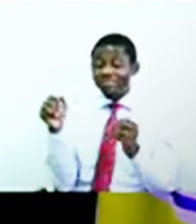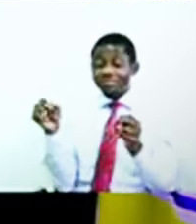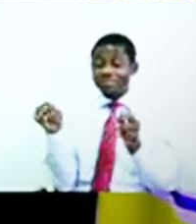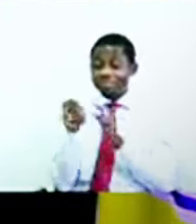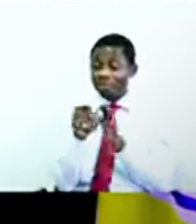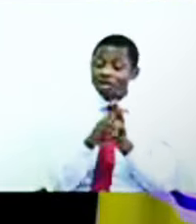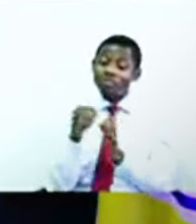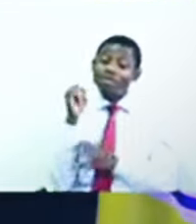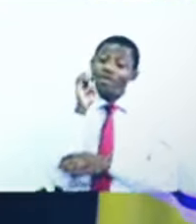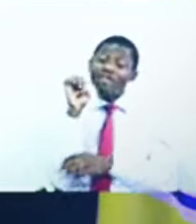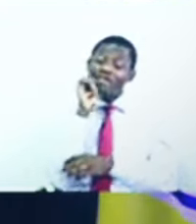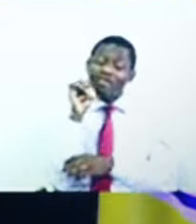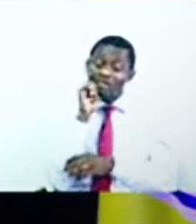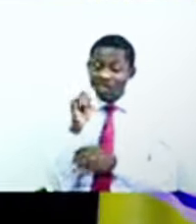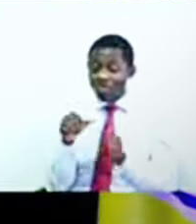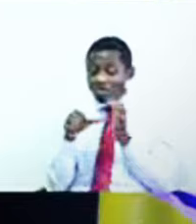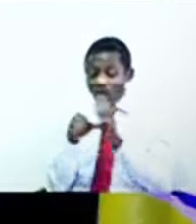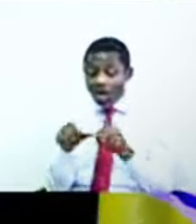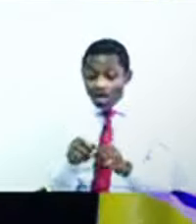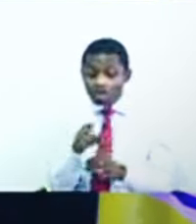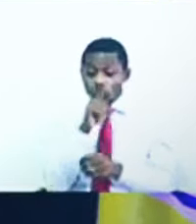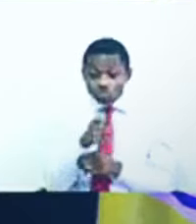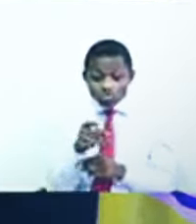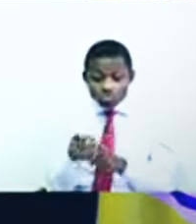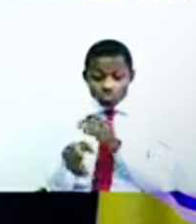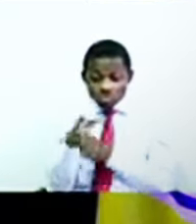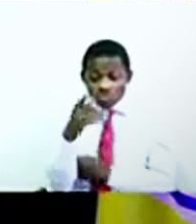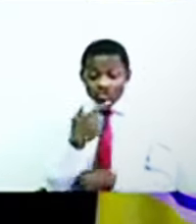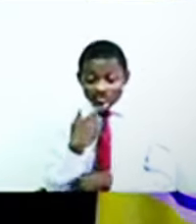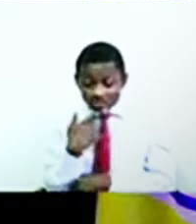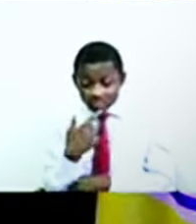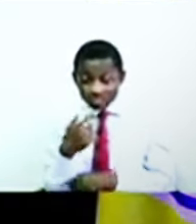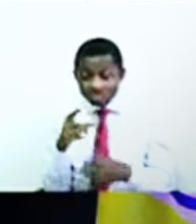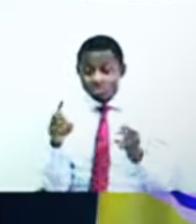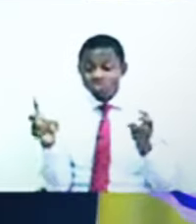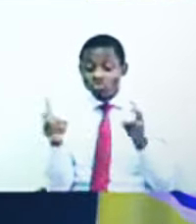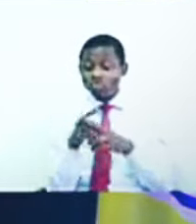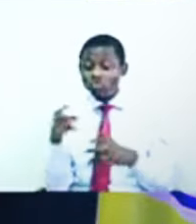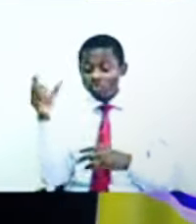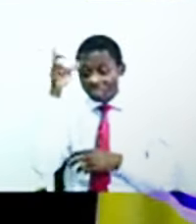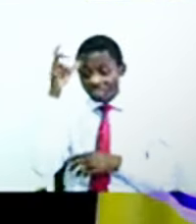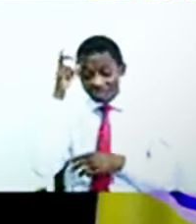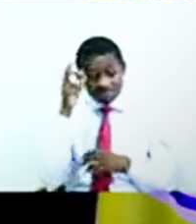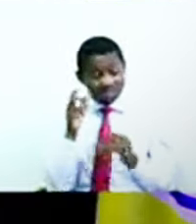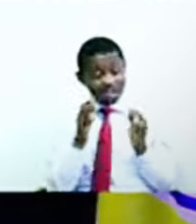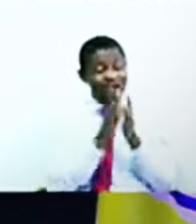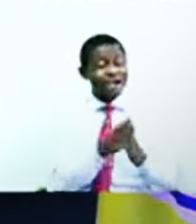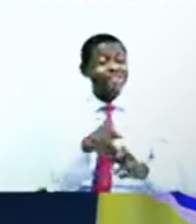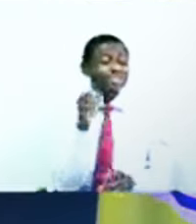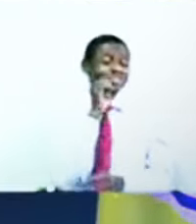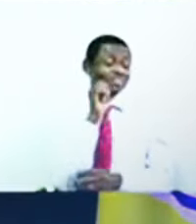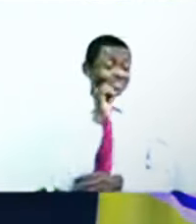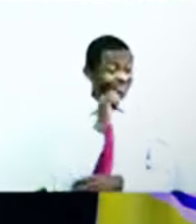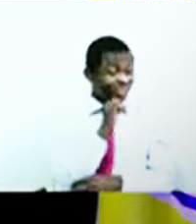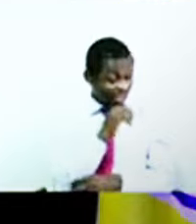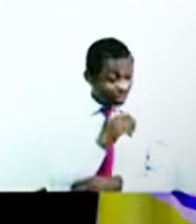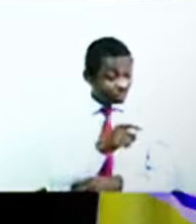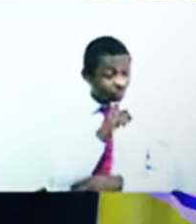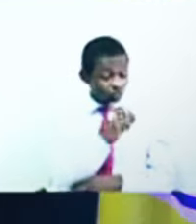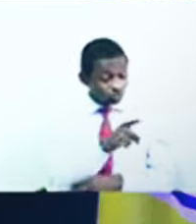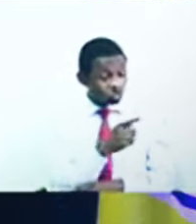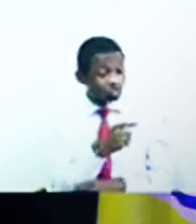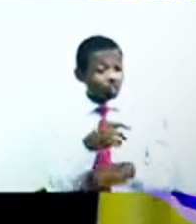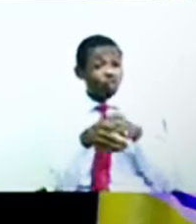has said, just to cast doubt on the totality or on the security of what God has said. Na debia dia oyani